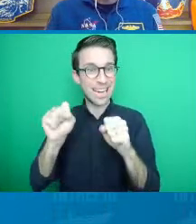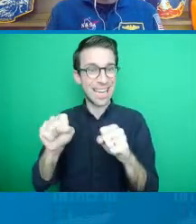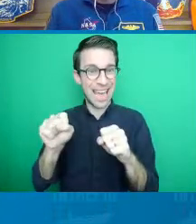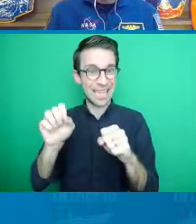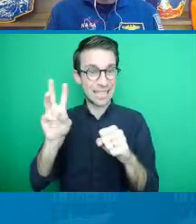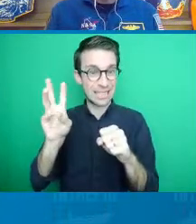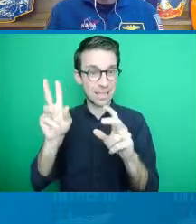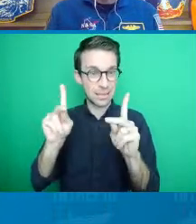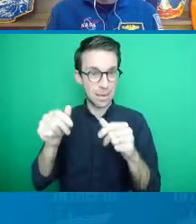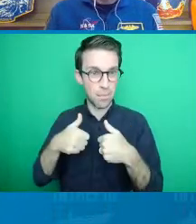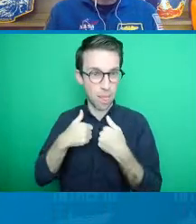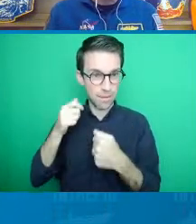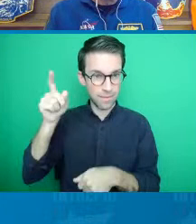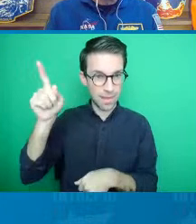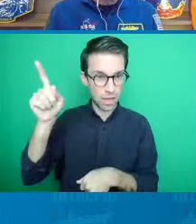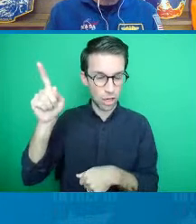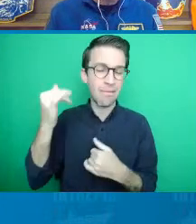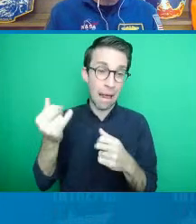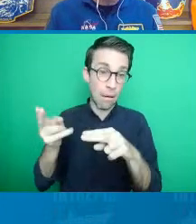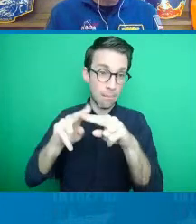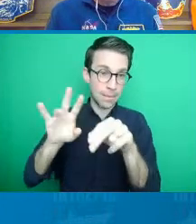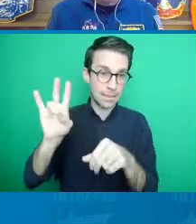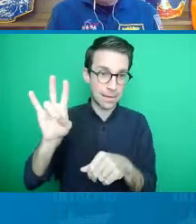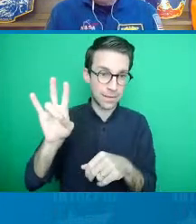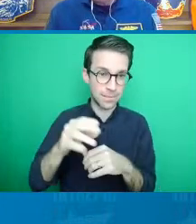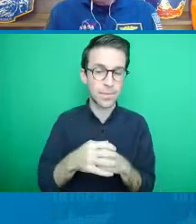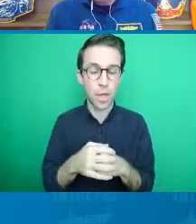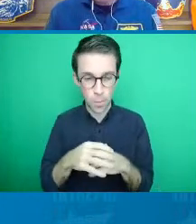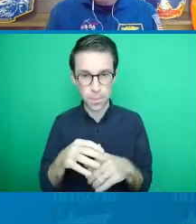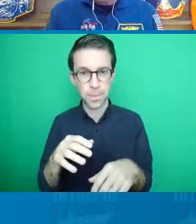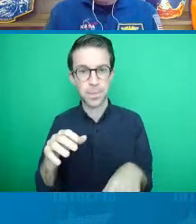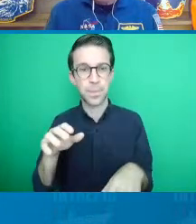7. One of those things, so space shuttle